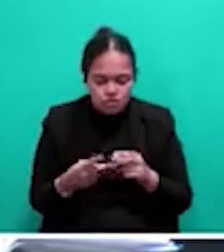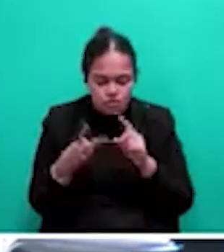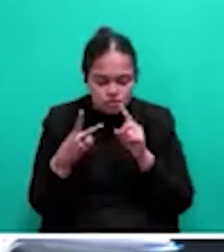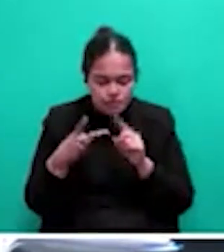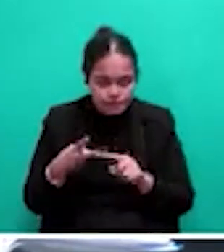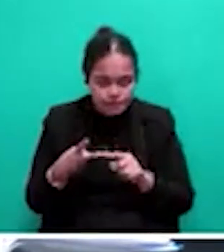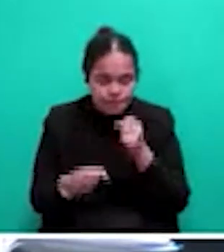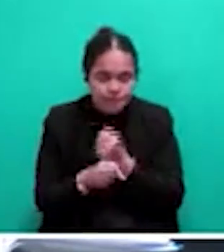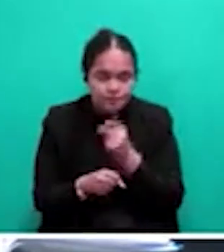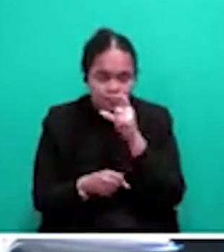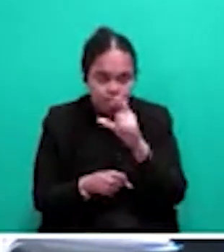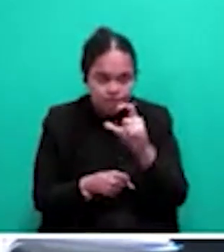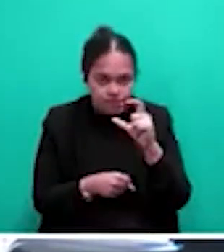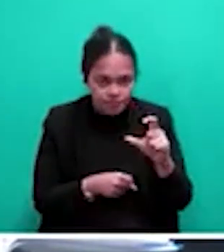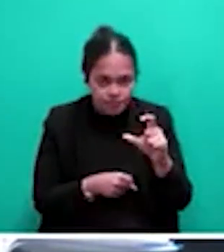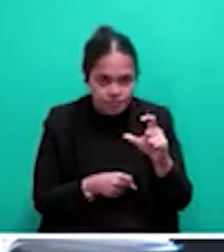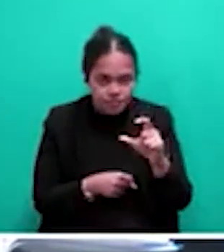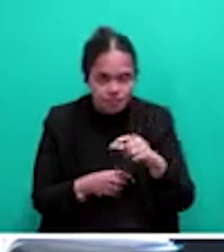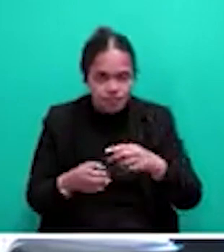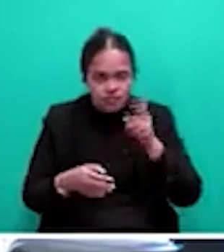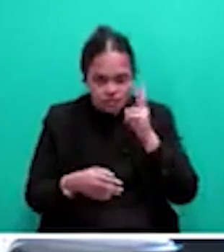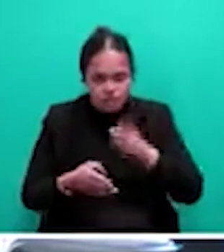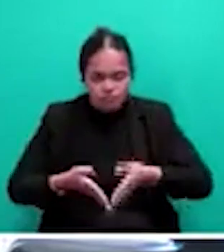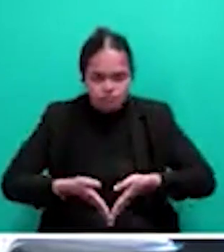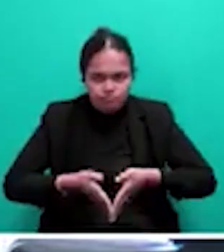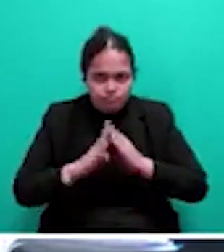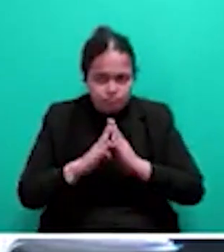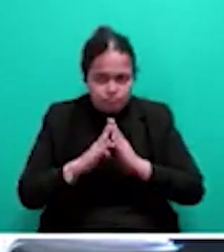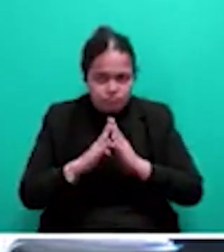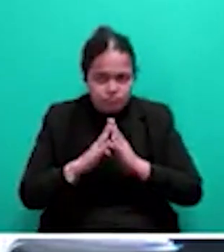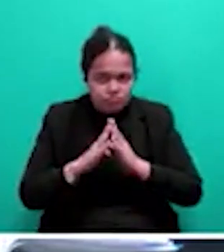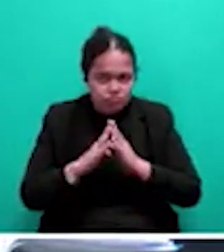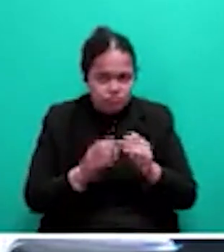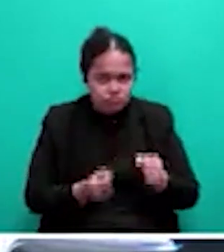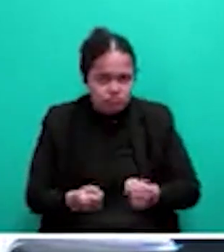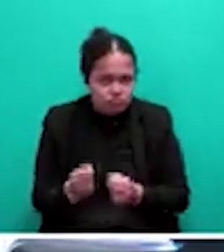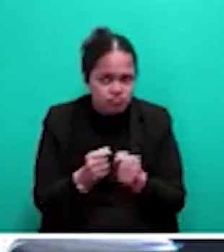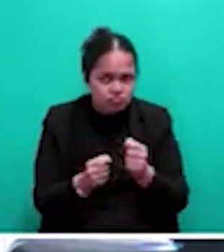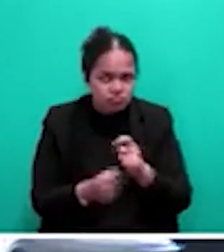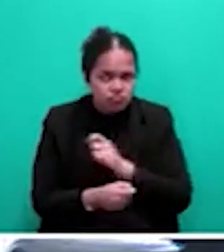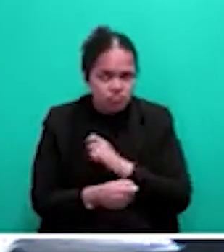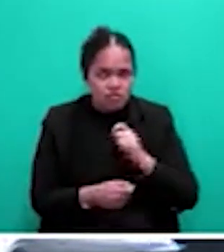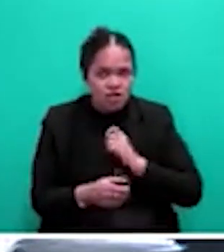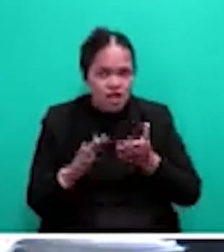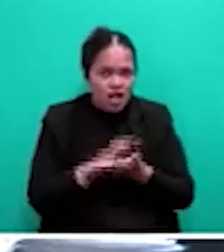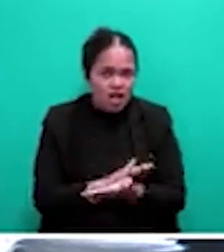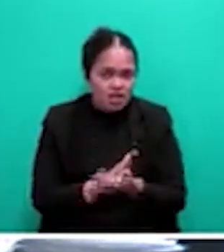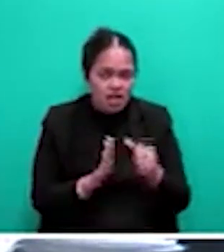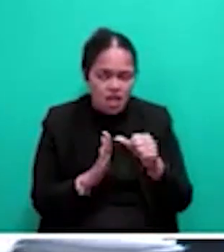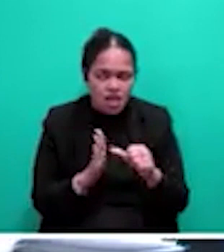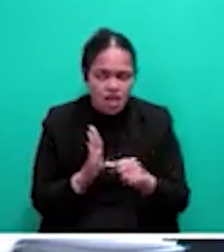2, the GCC to be re-established as a statutory trust under an Act of Parliament.